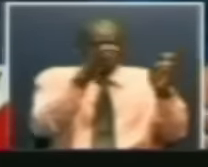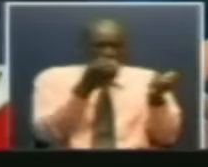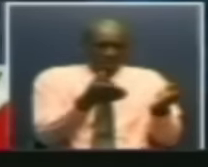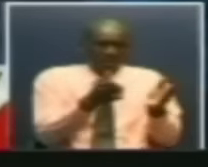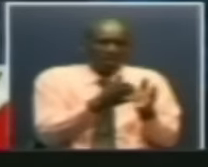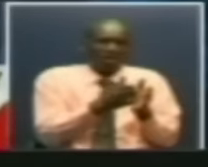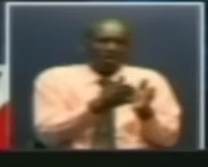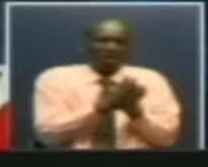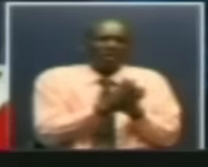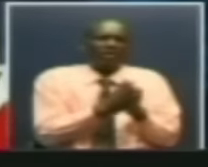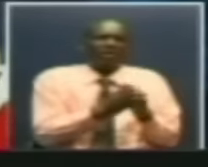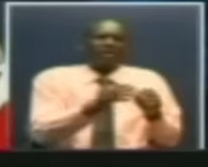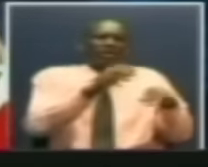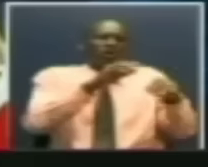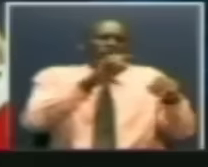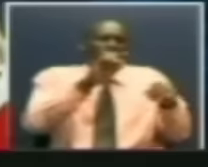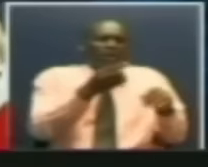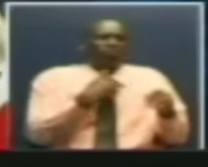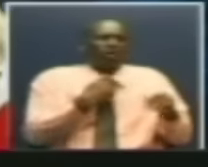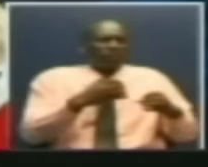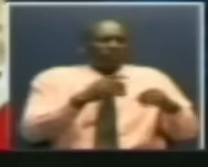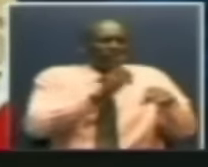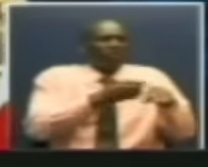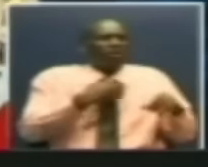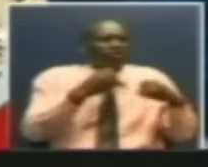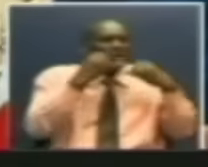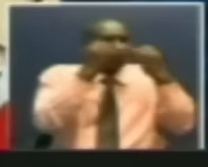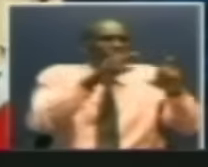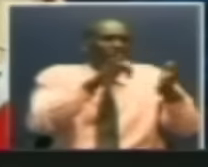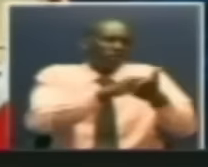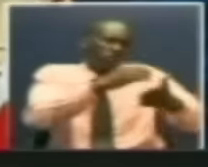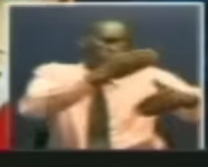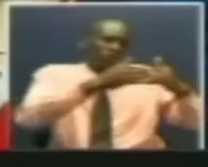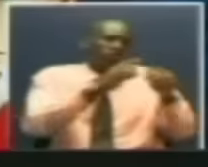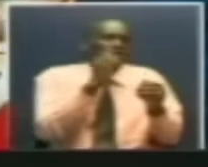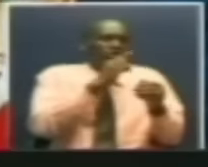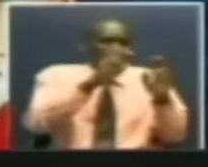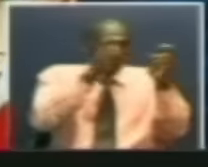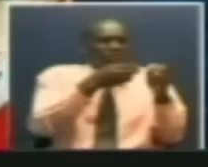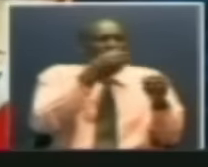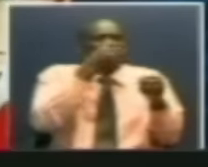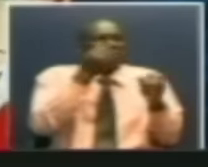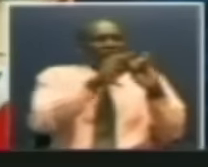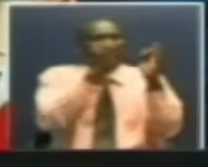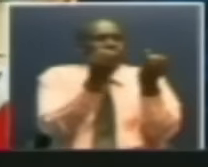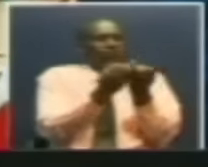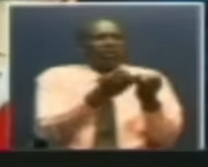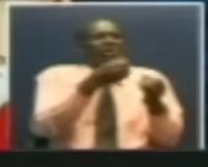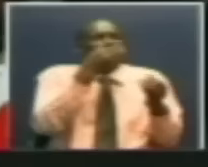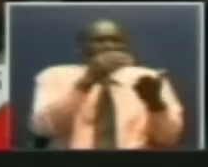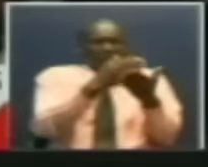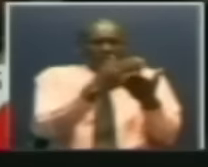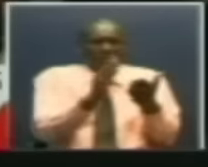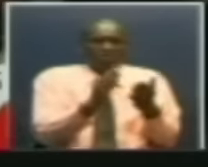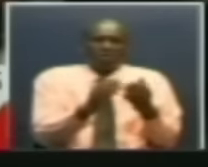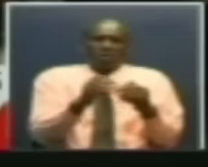And once we have information that you are related to terrorism issues, the best institution, the best department in so police So